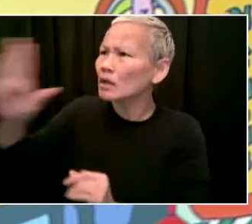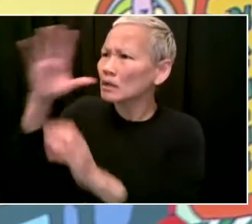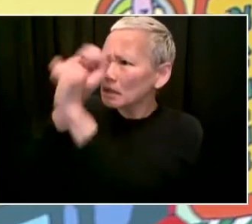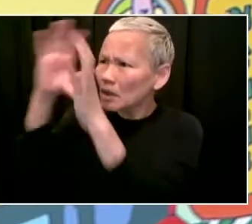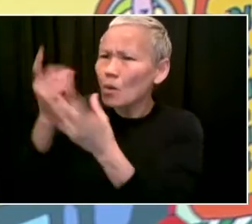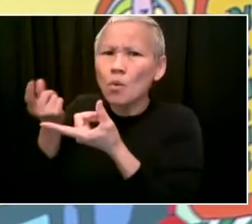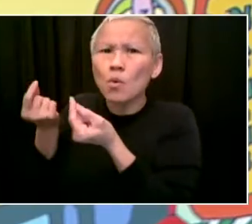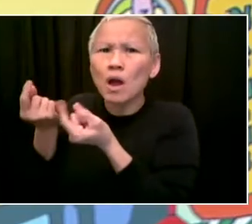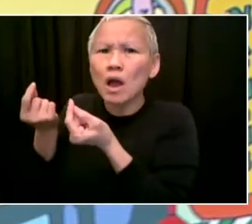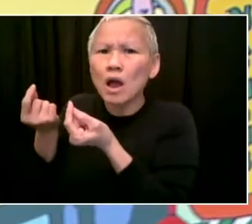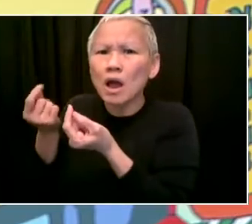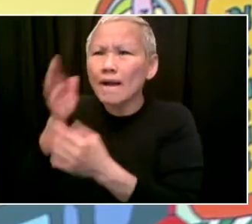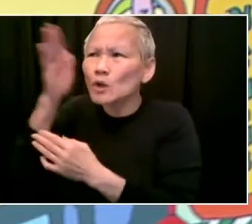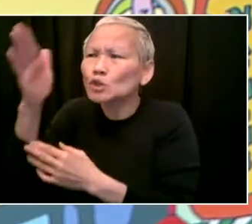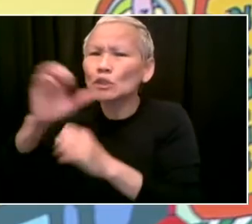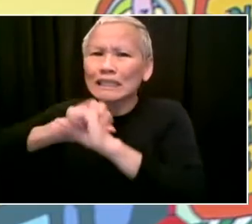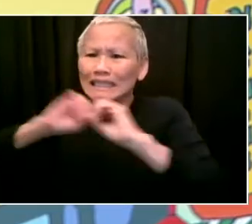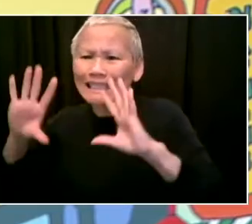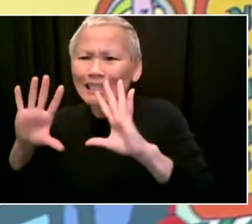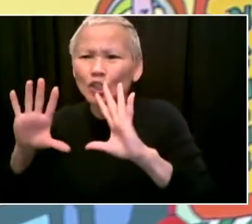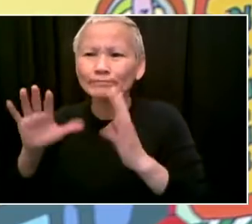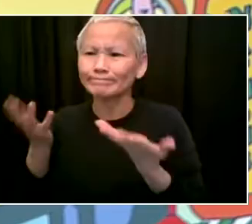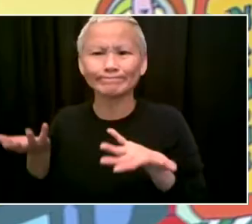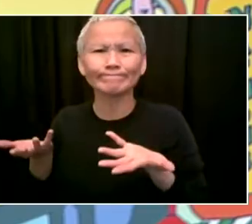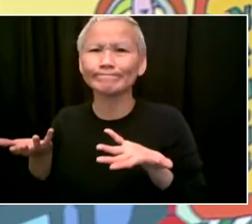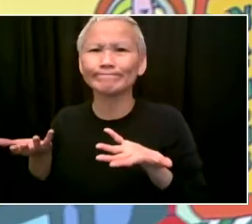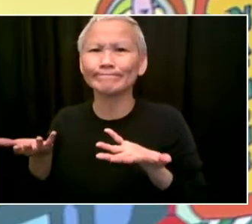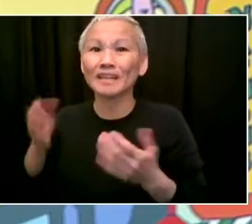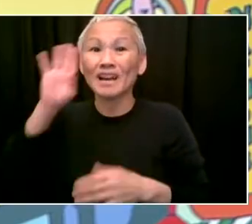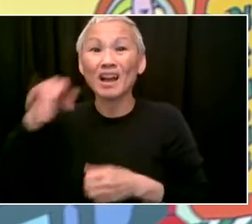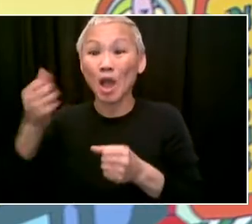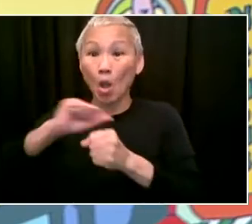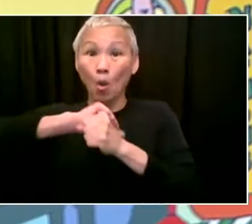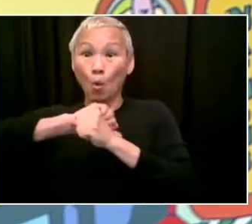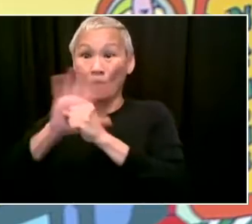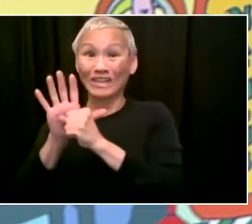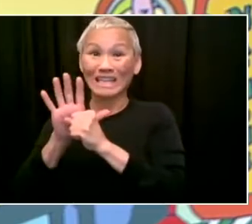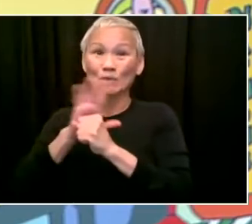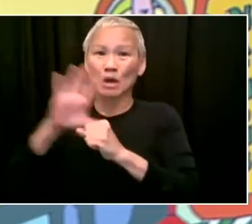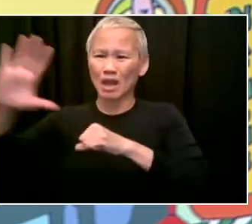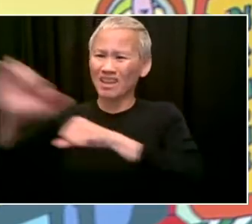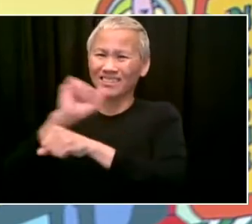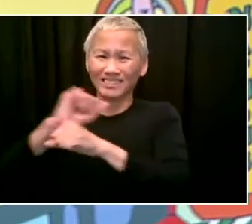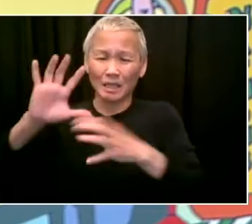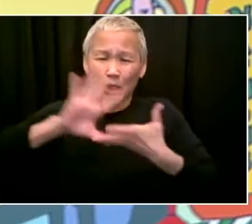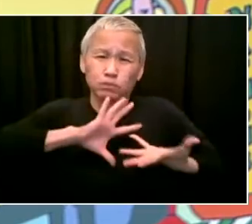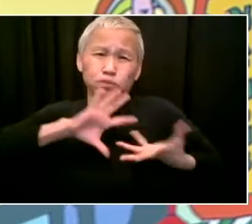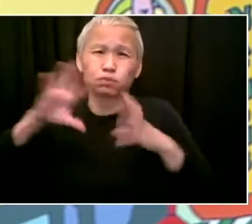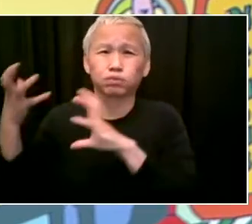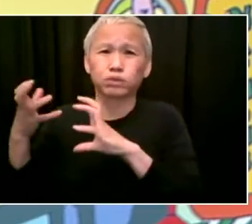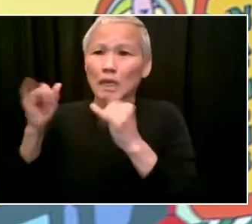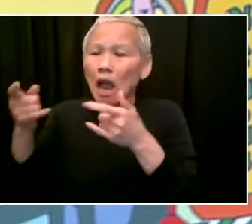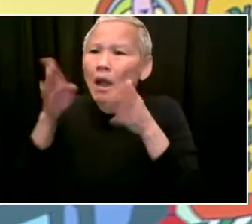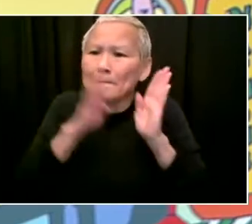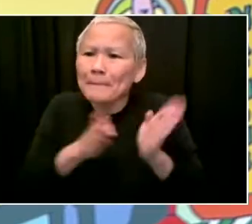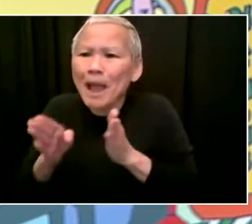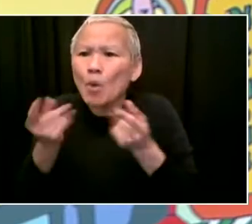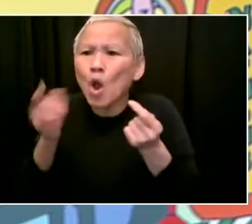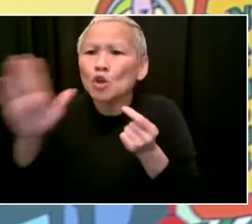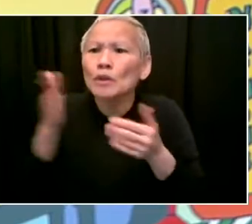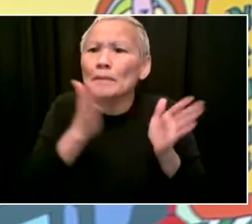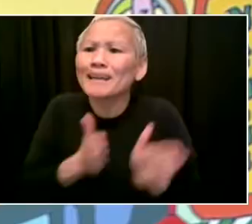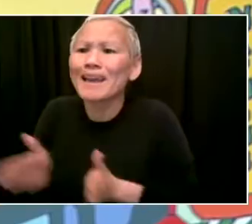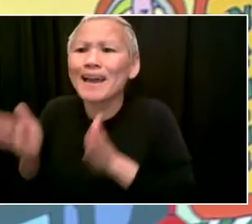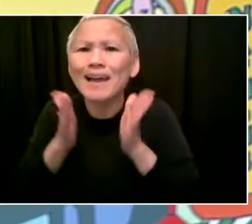crisis in our history. Look, Dave, what I heard a lot of was candidates announcing they would do bold new things that actually